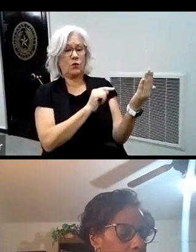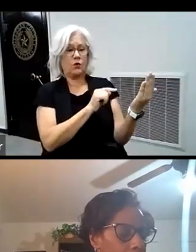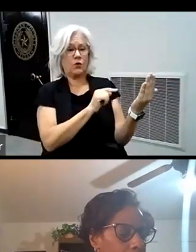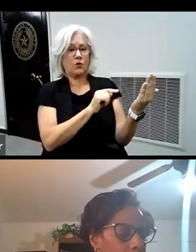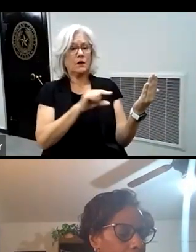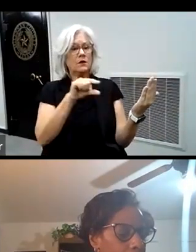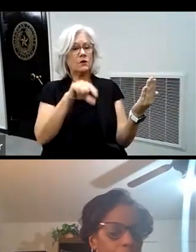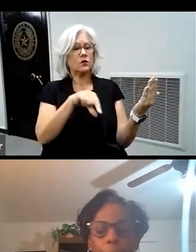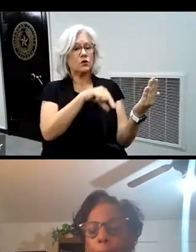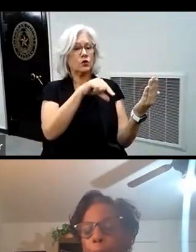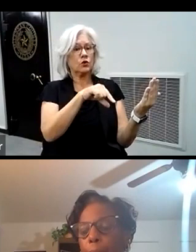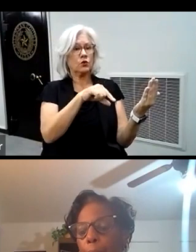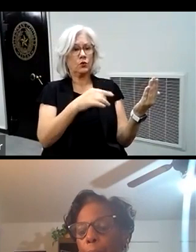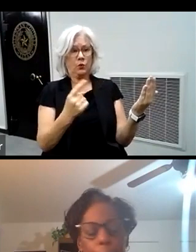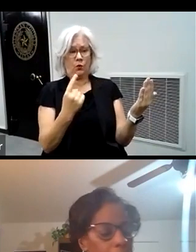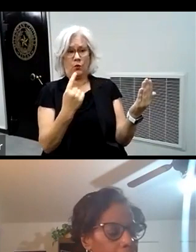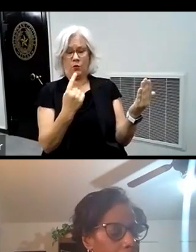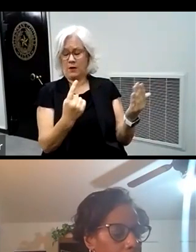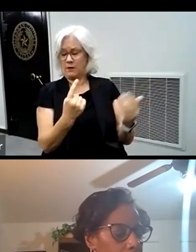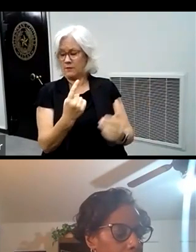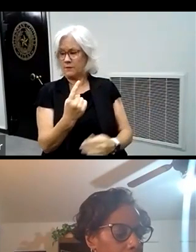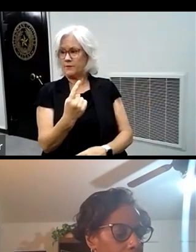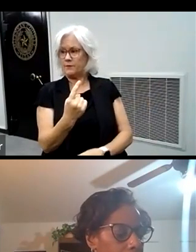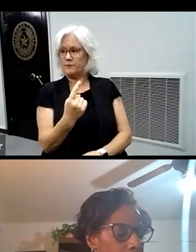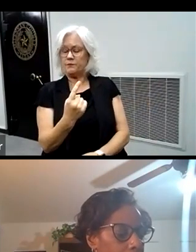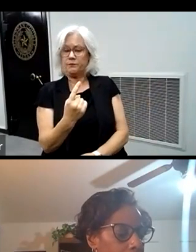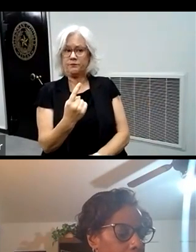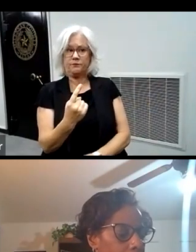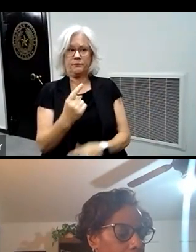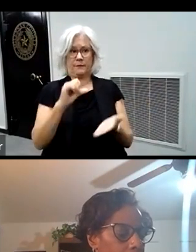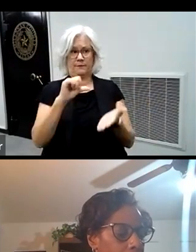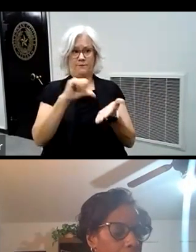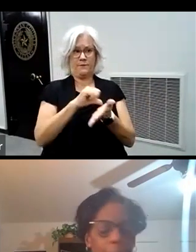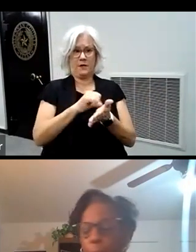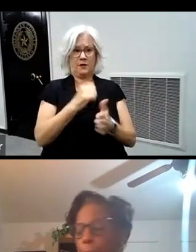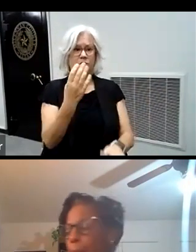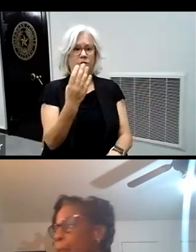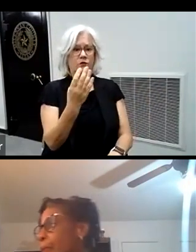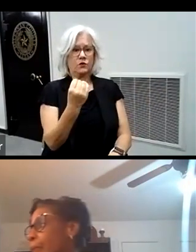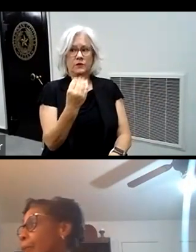under Q1, page 15.